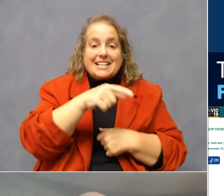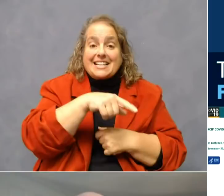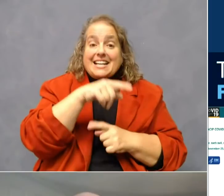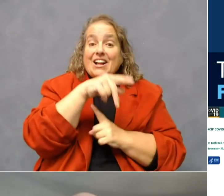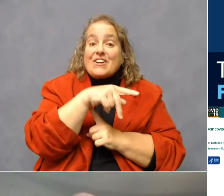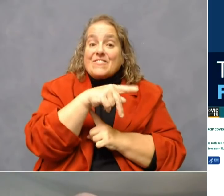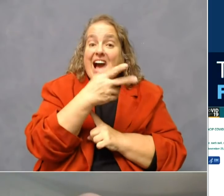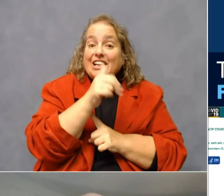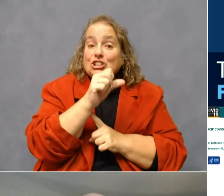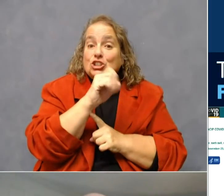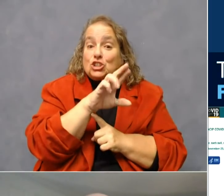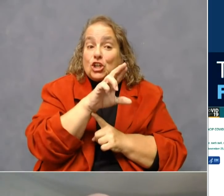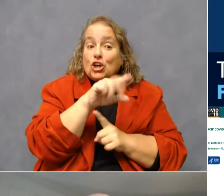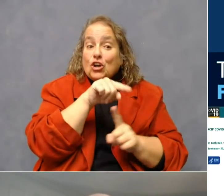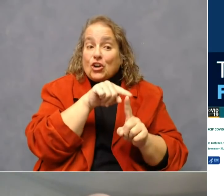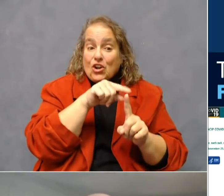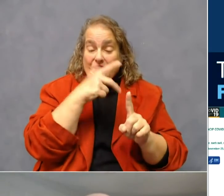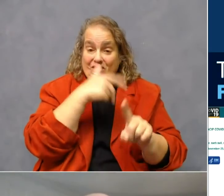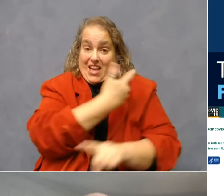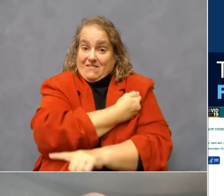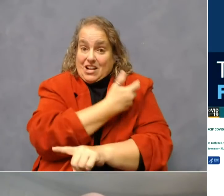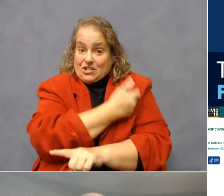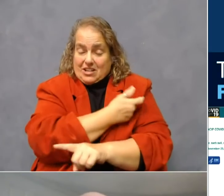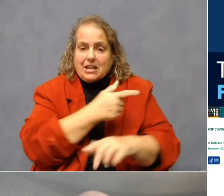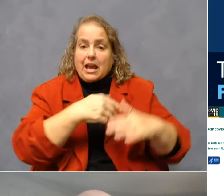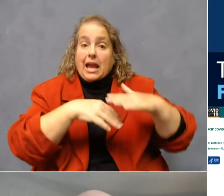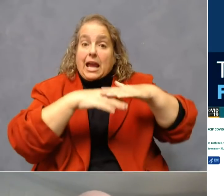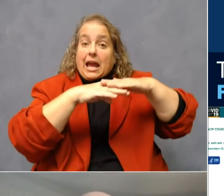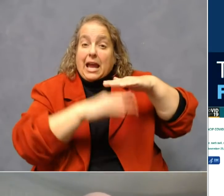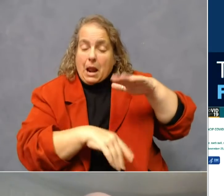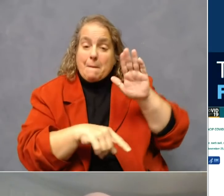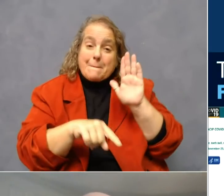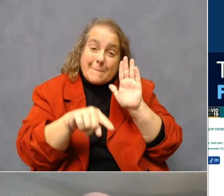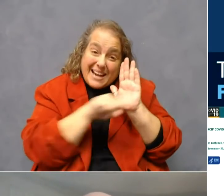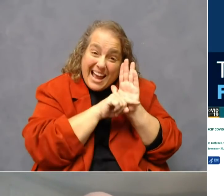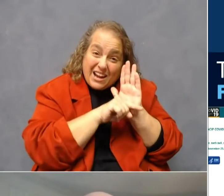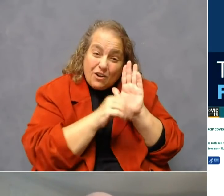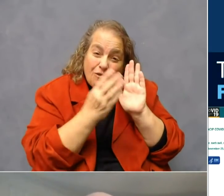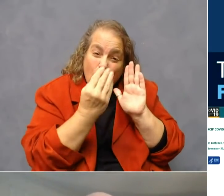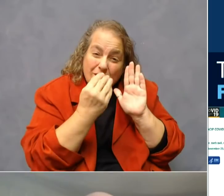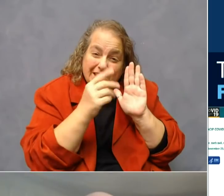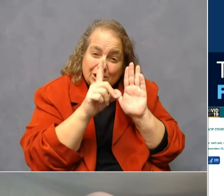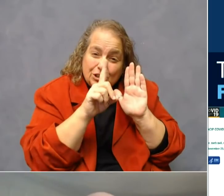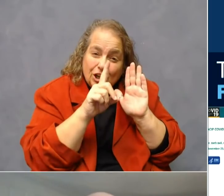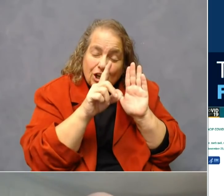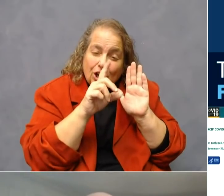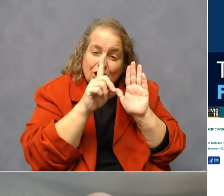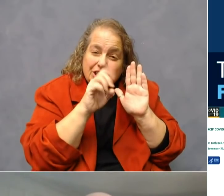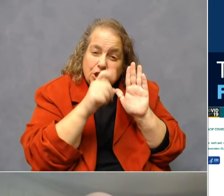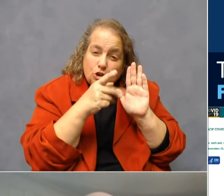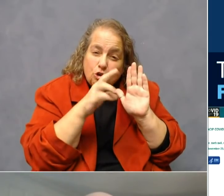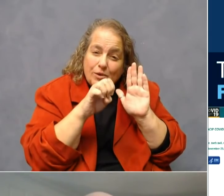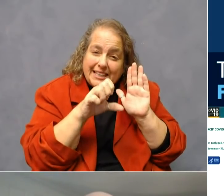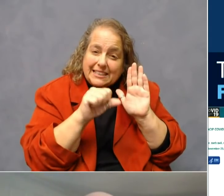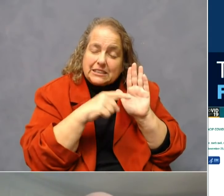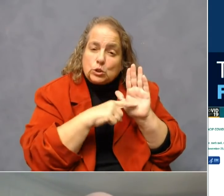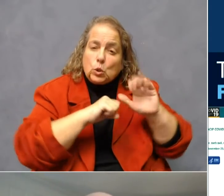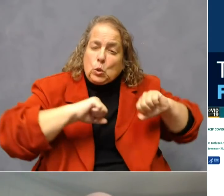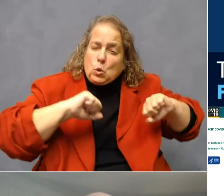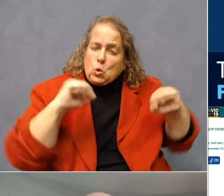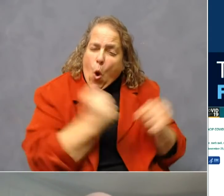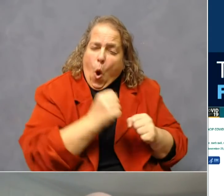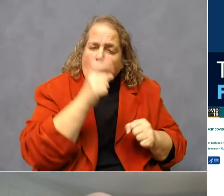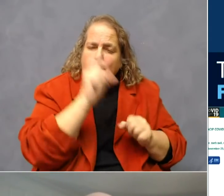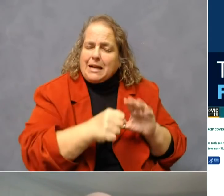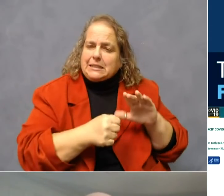degrees Celsius. That's minus 114 degrees Fahrenheit, and that's challenging. The Moderna, initially we